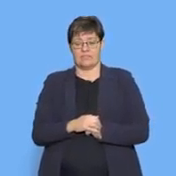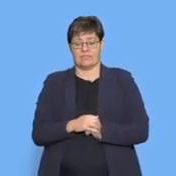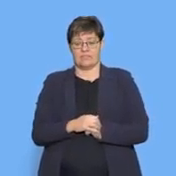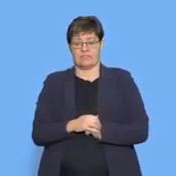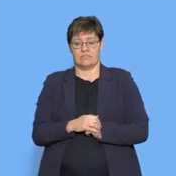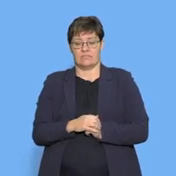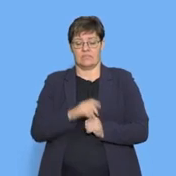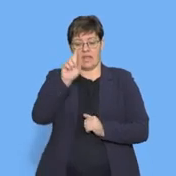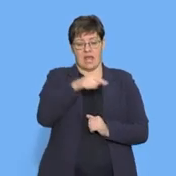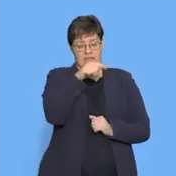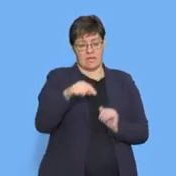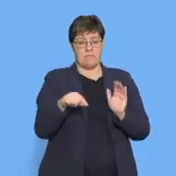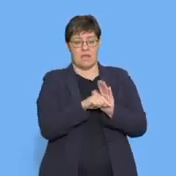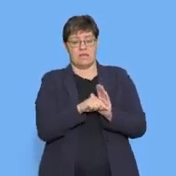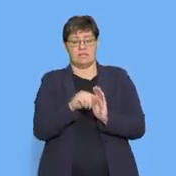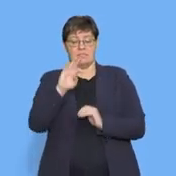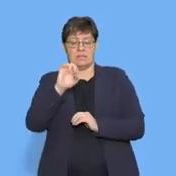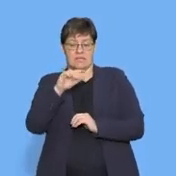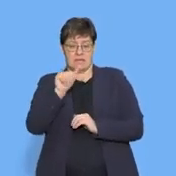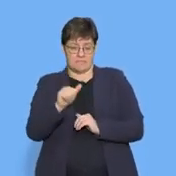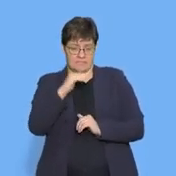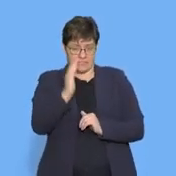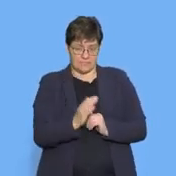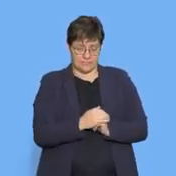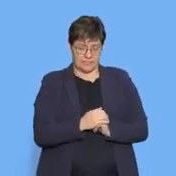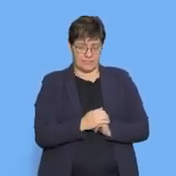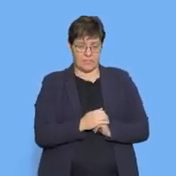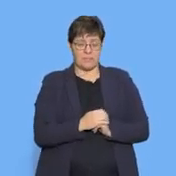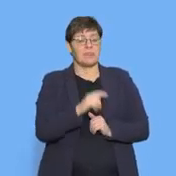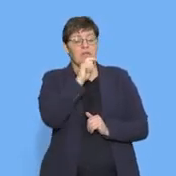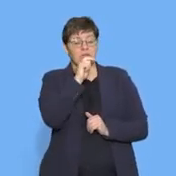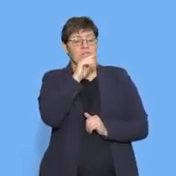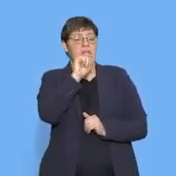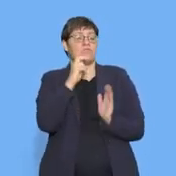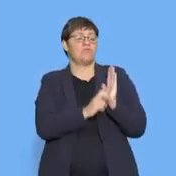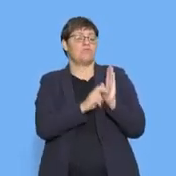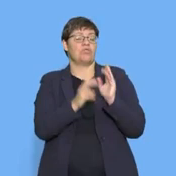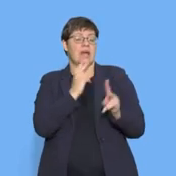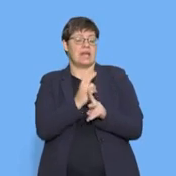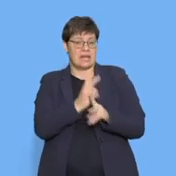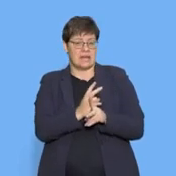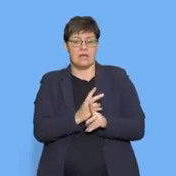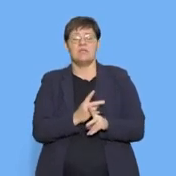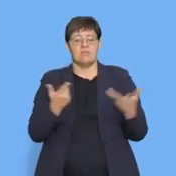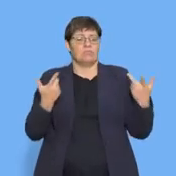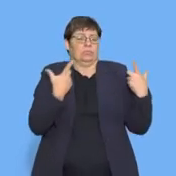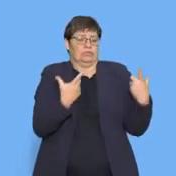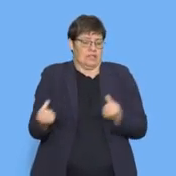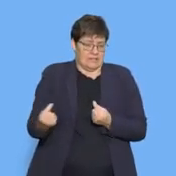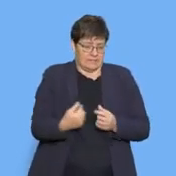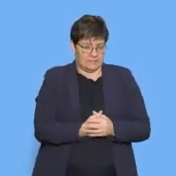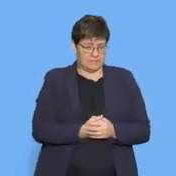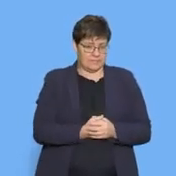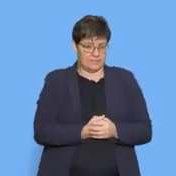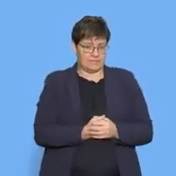here. So we're going to say alpha minus beta. So we've used the sine rule again in this one here. Let me just remind you what we've